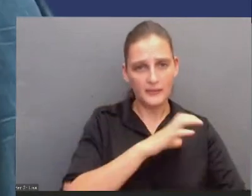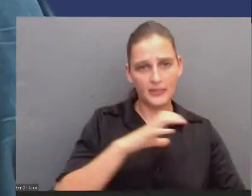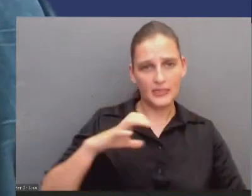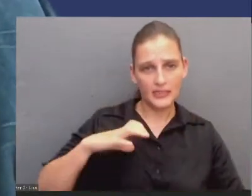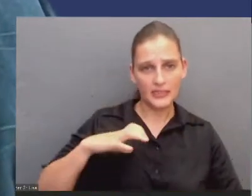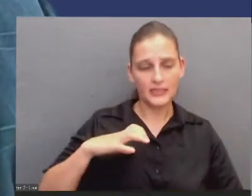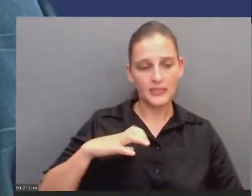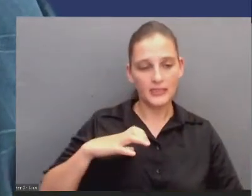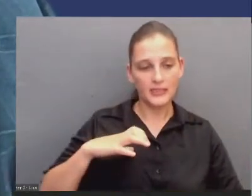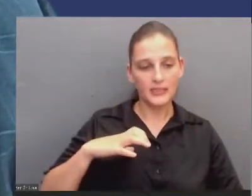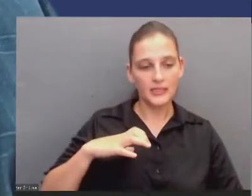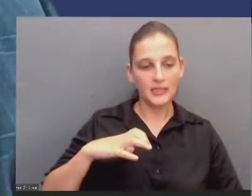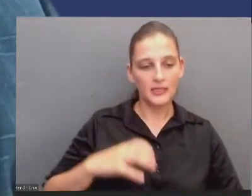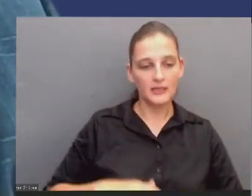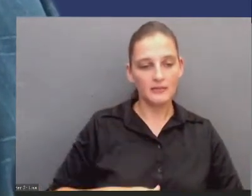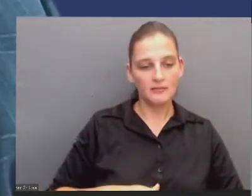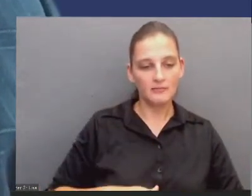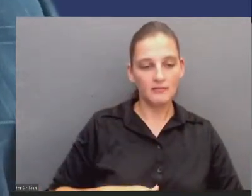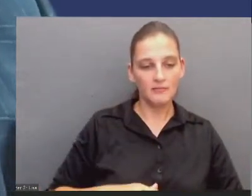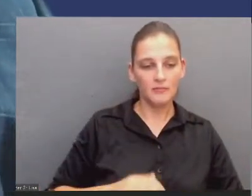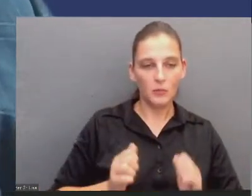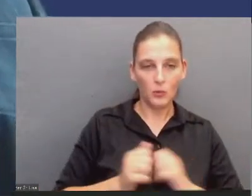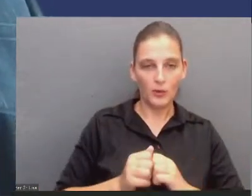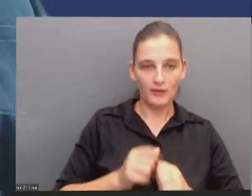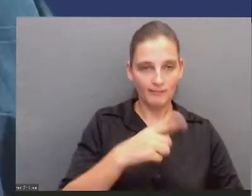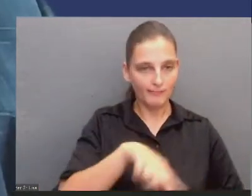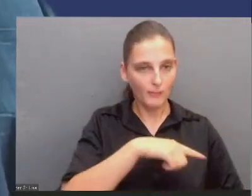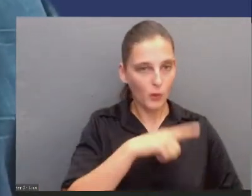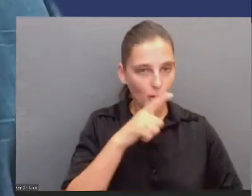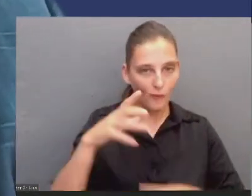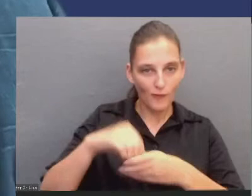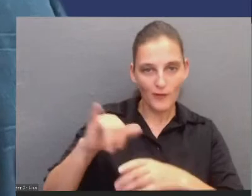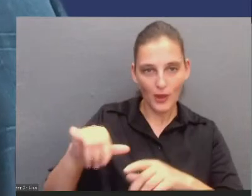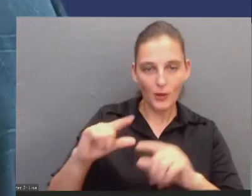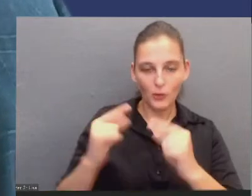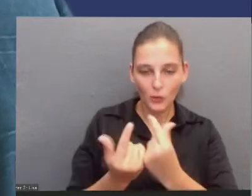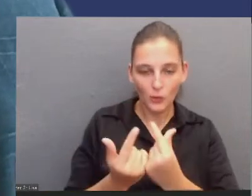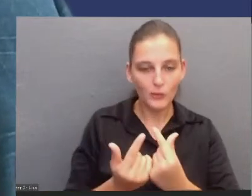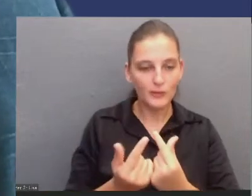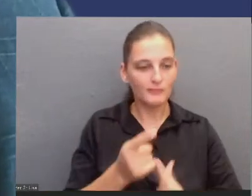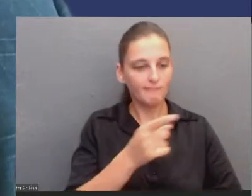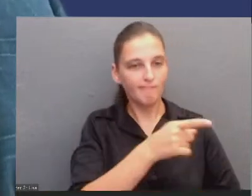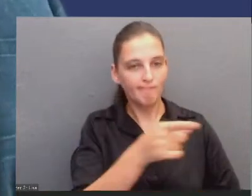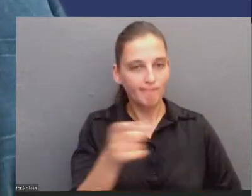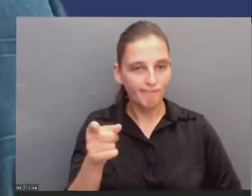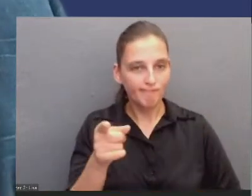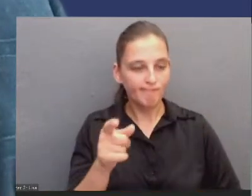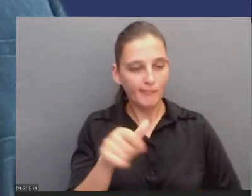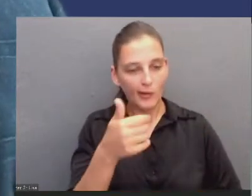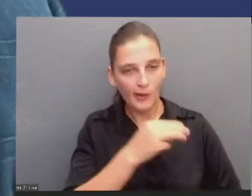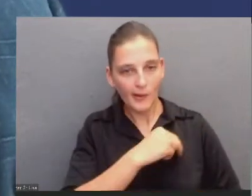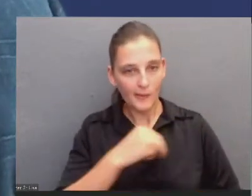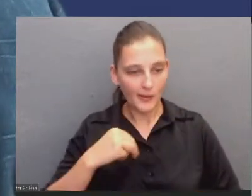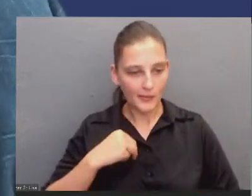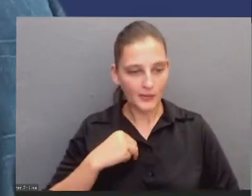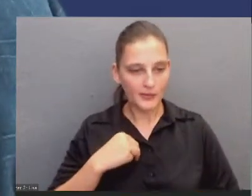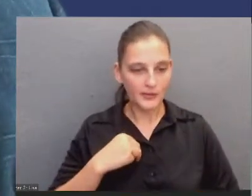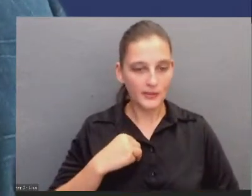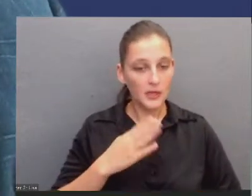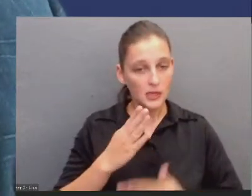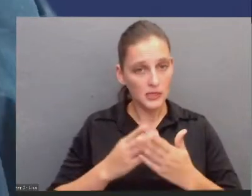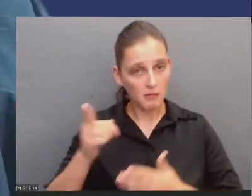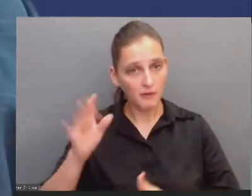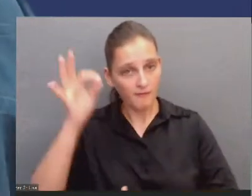to serve with everyone that's part of that group here, and of course all my colleagues and in the civilian as well as in the